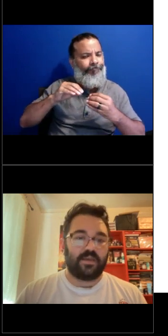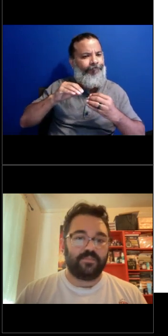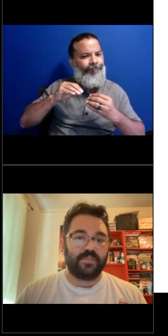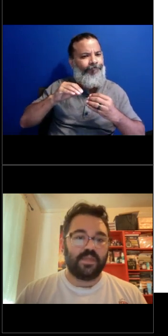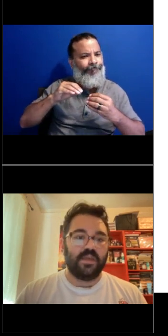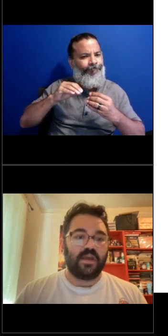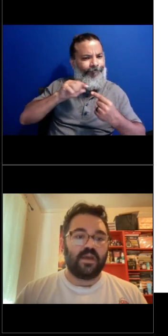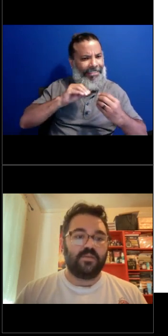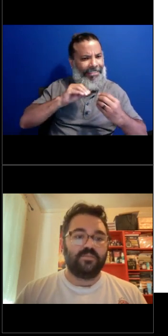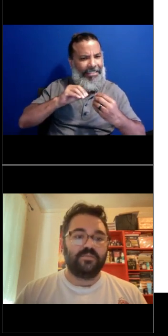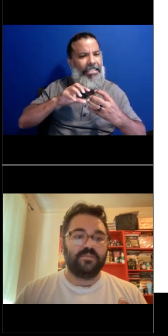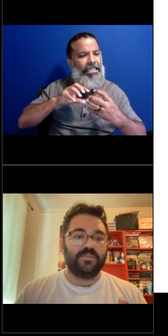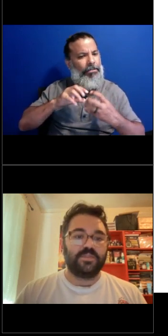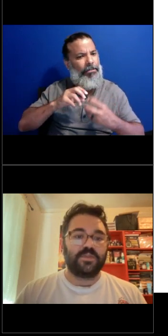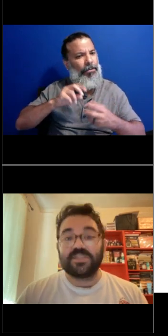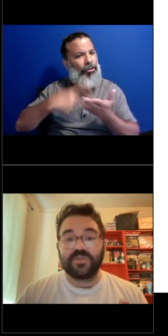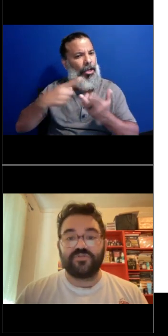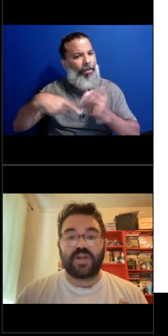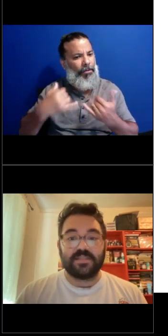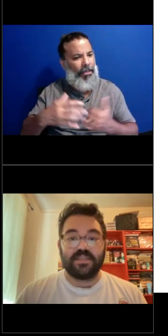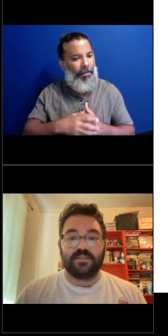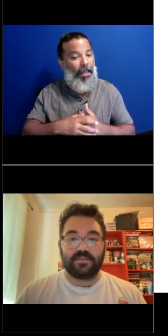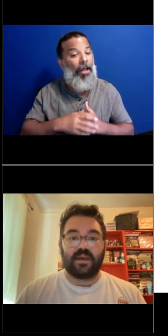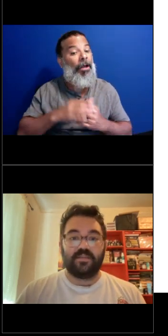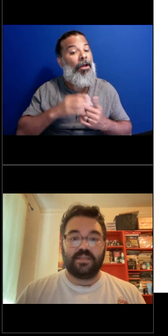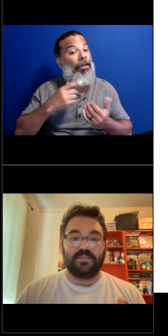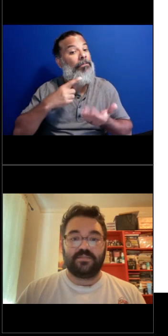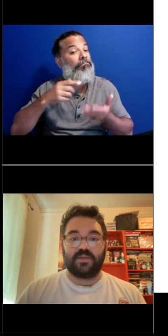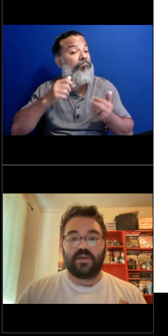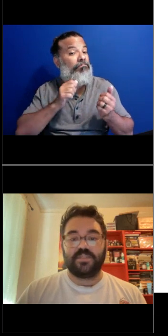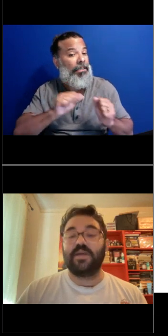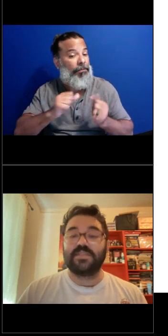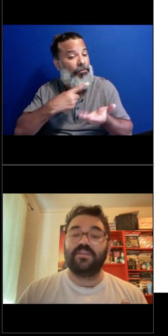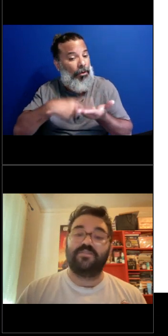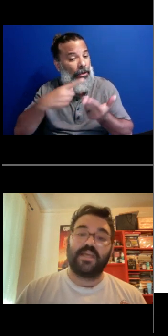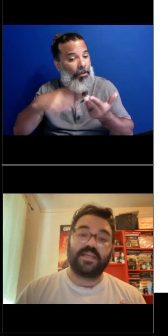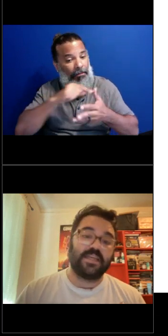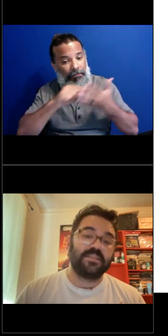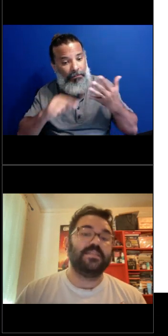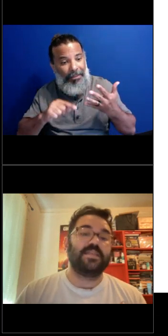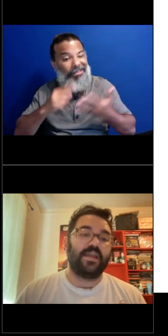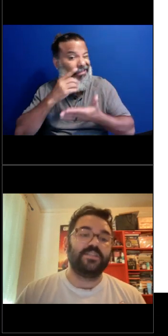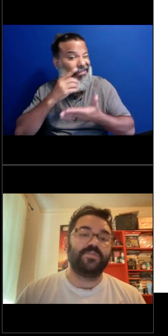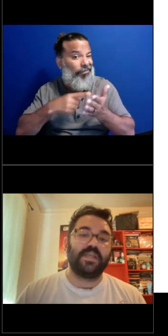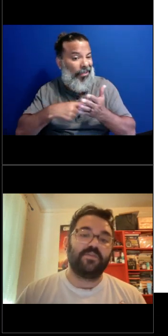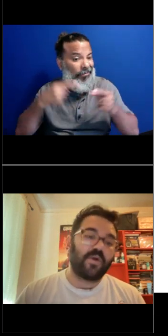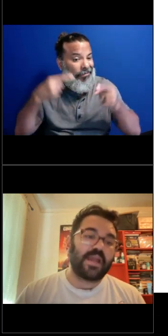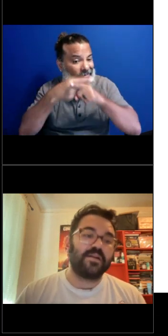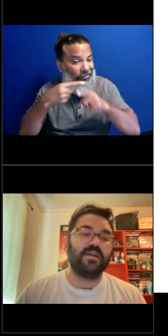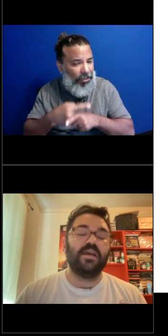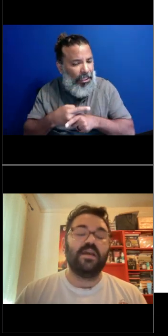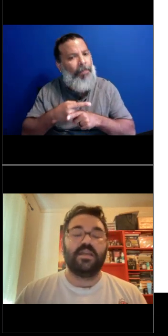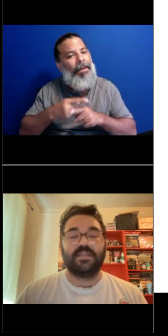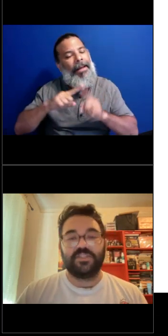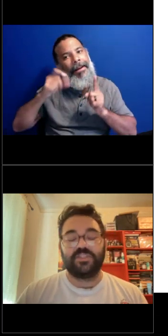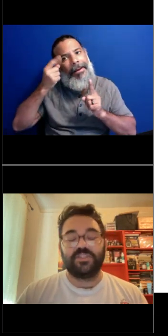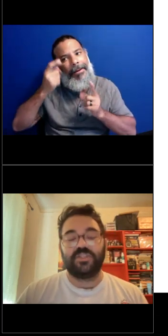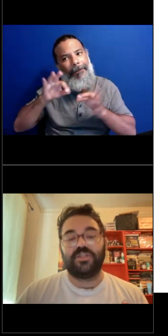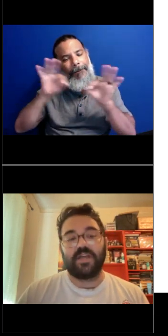today. So there are ways to address these sometimes conflicting desires, but they require